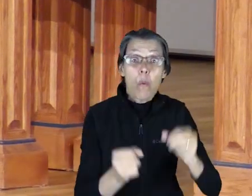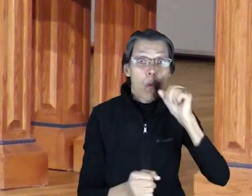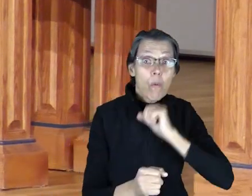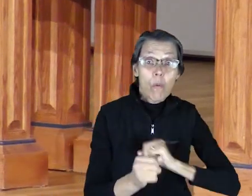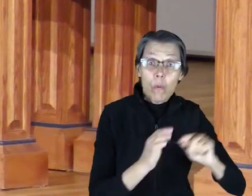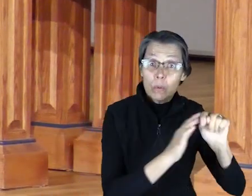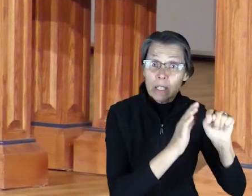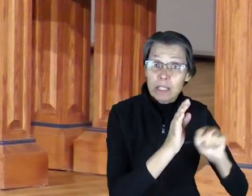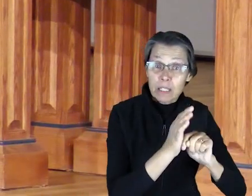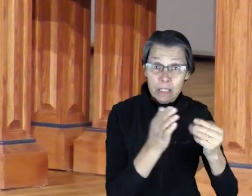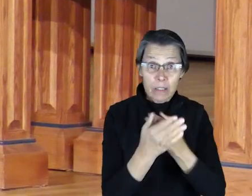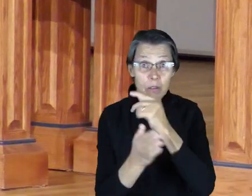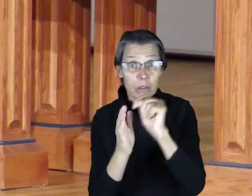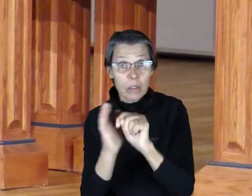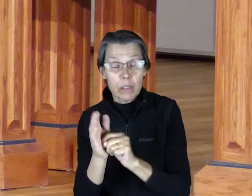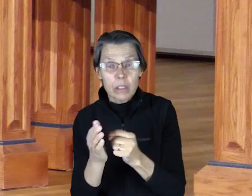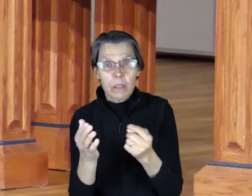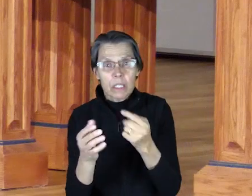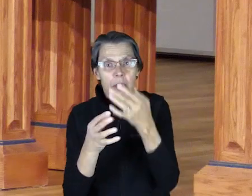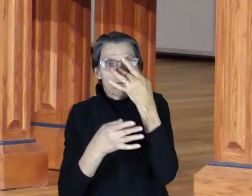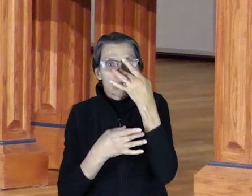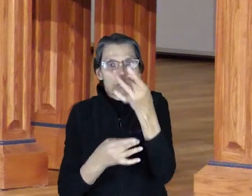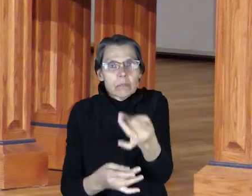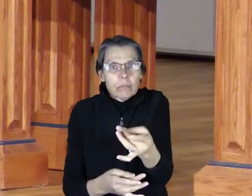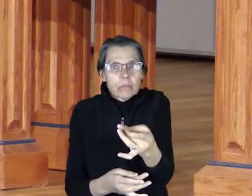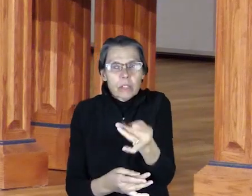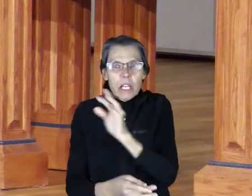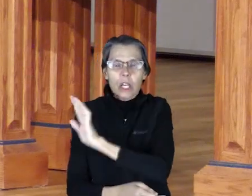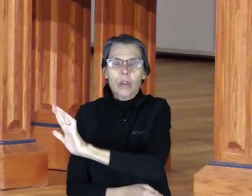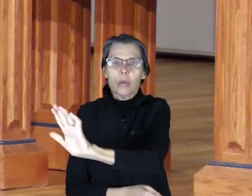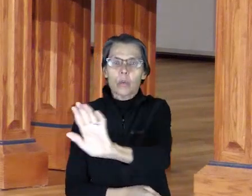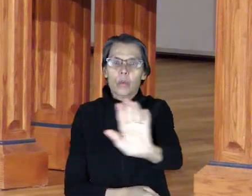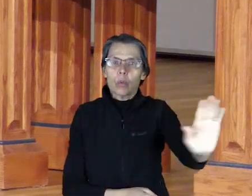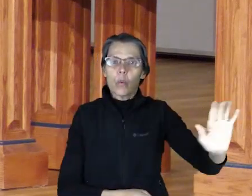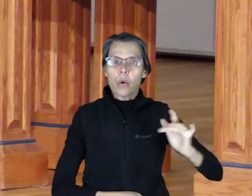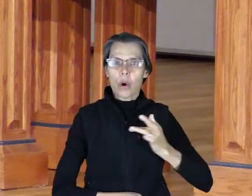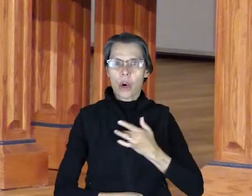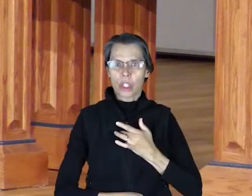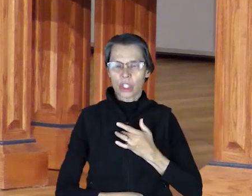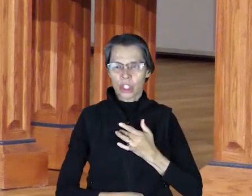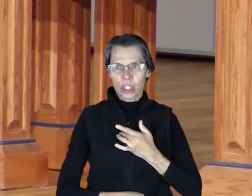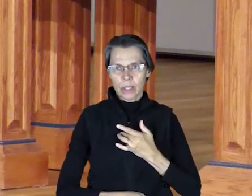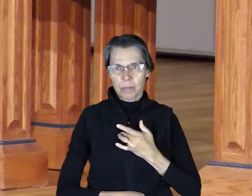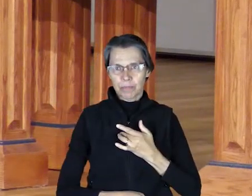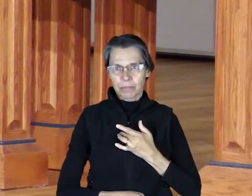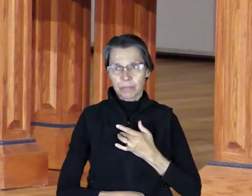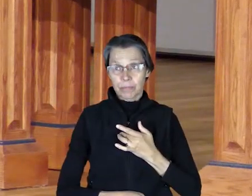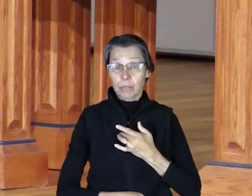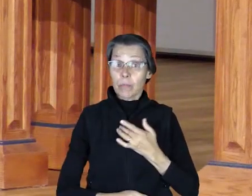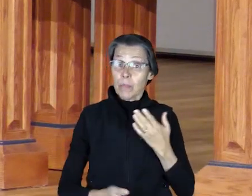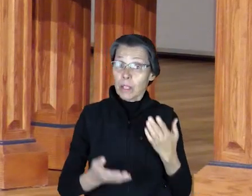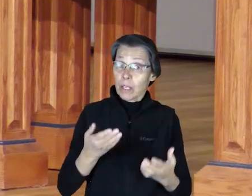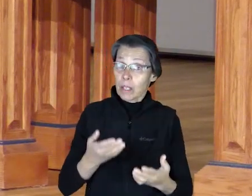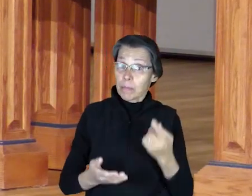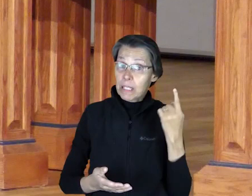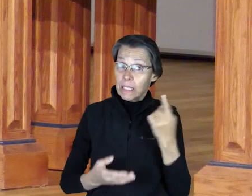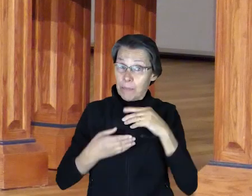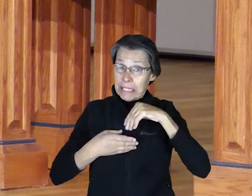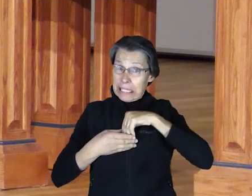are. And maybe there are some things in our hearts that we need to let go that are making our